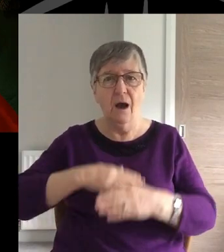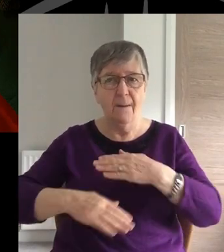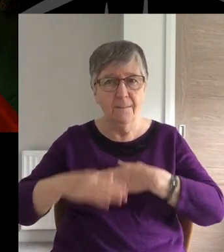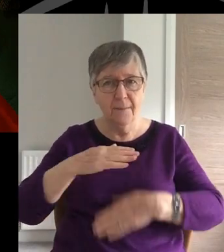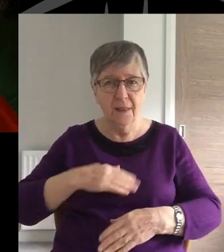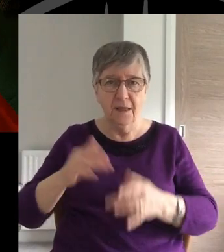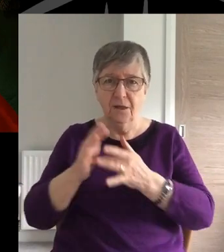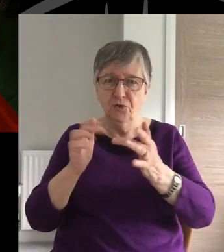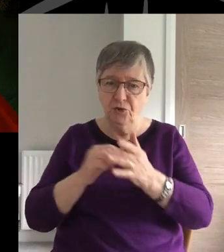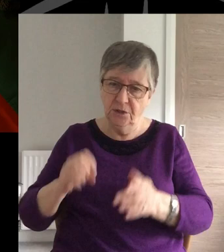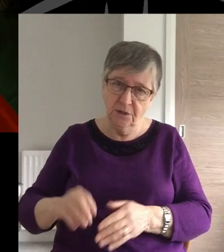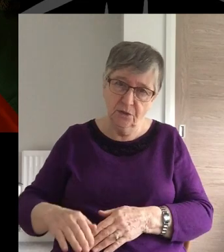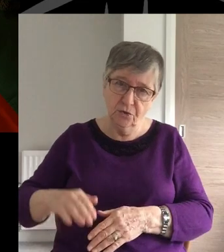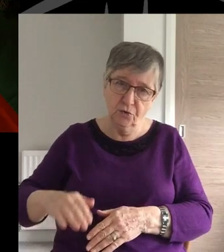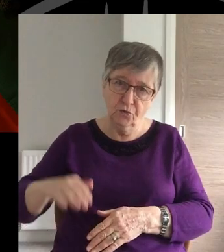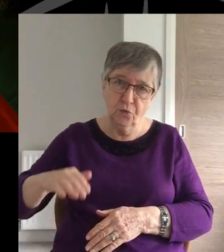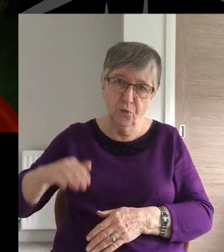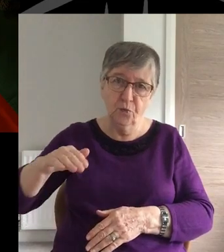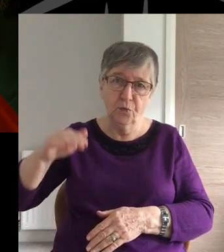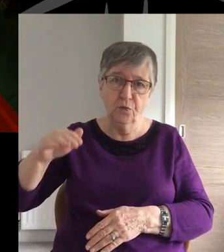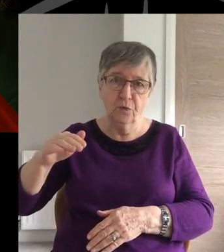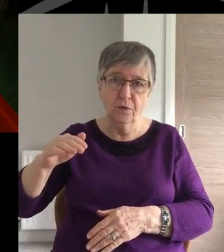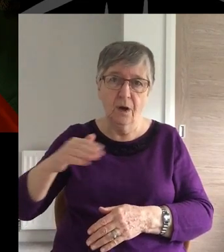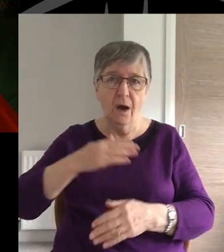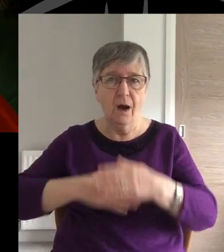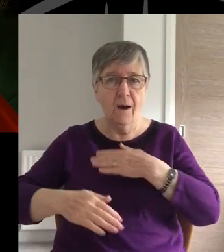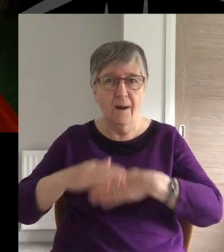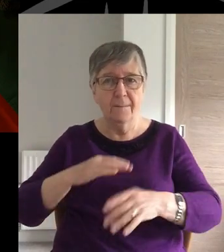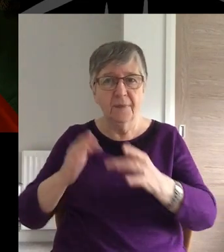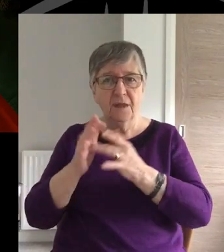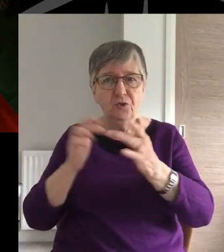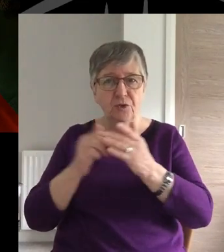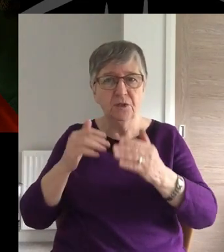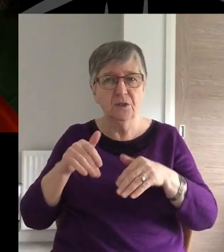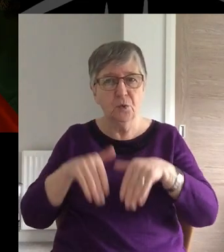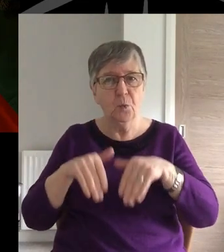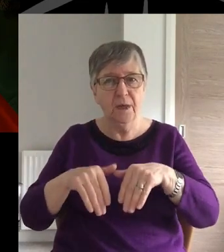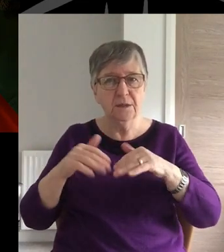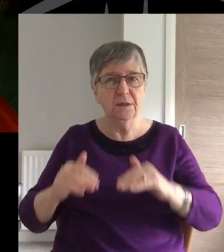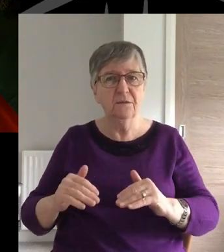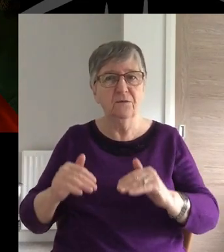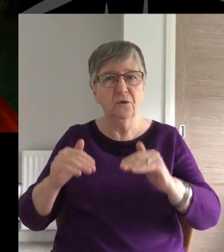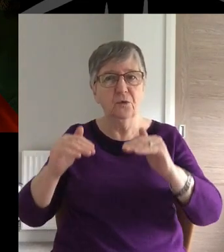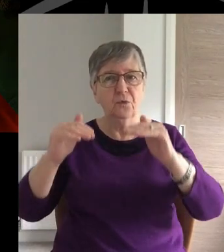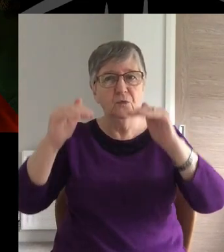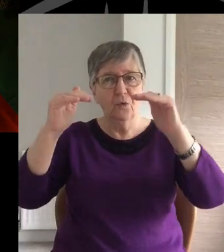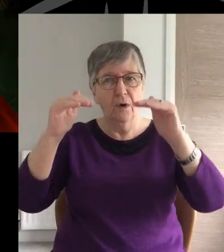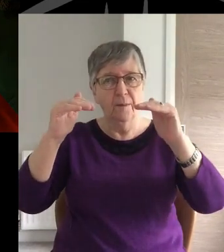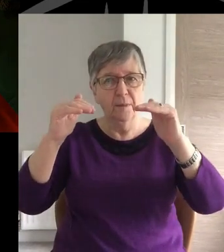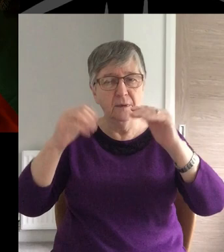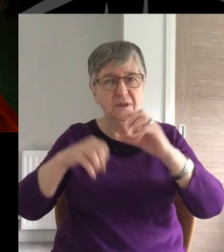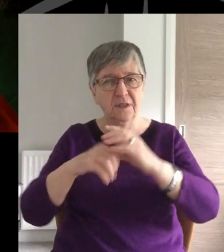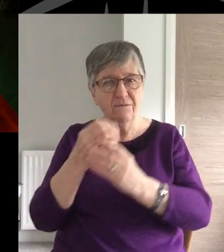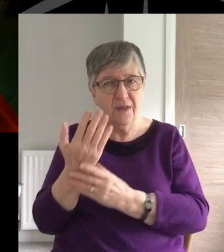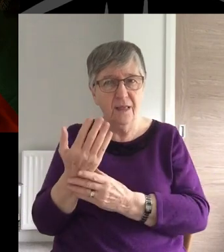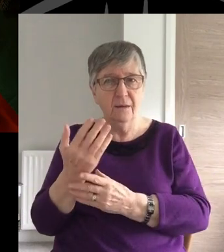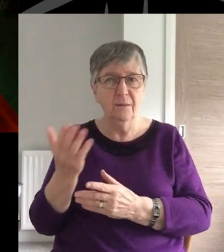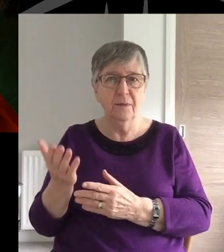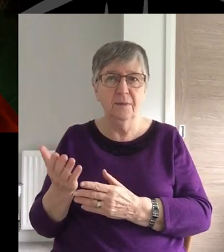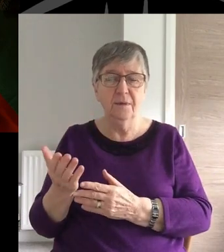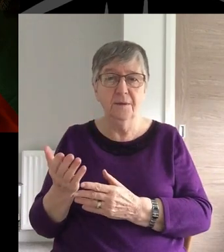Humbly he grew. Humbly he waited for that growth and that development, verse 8 in Philippians